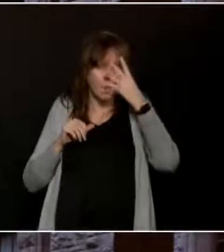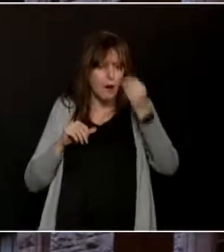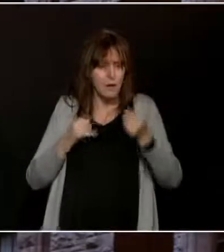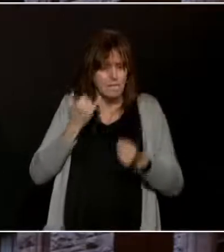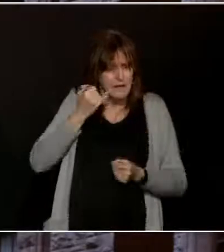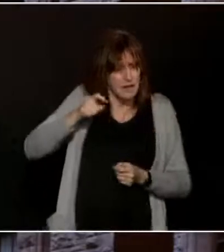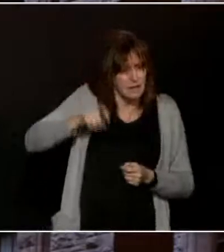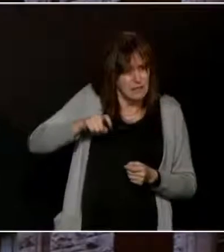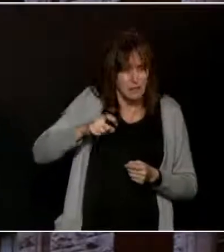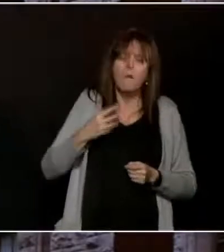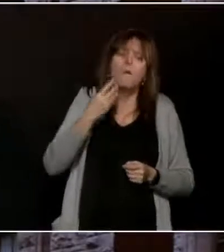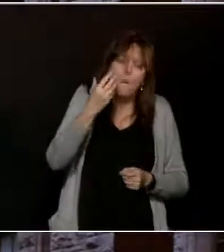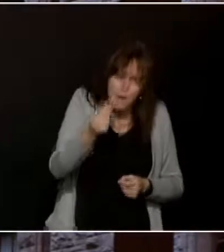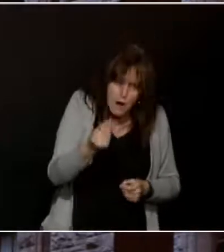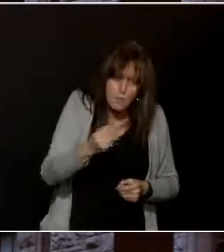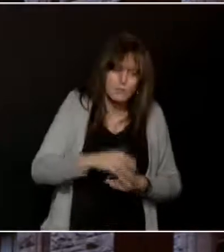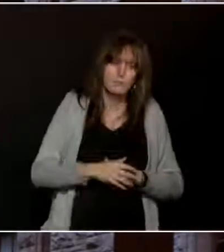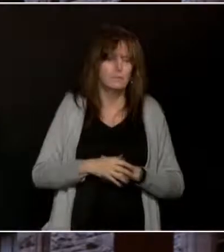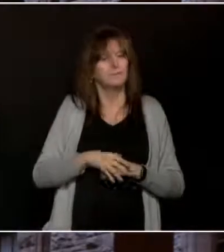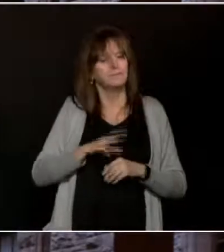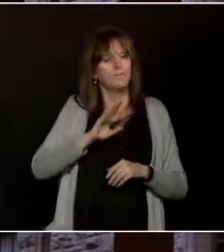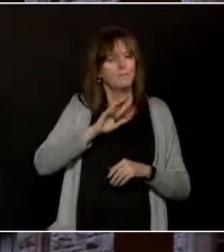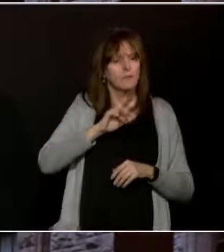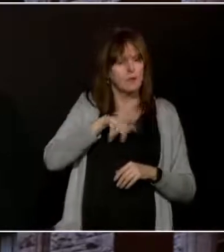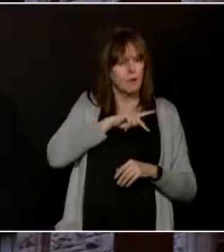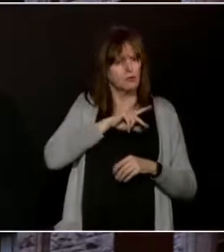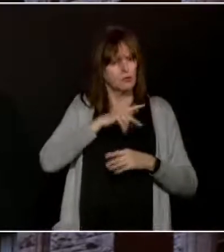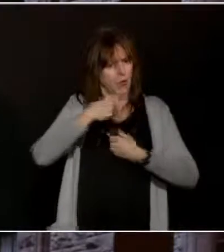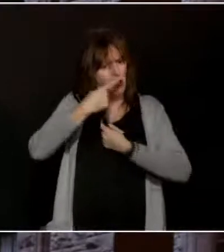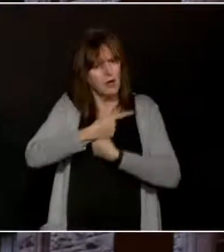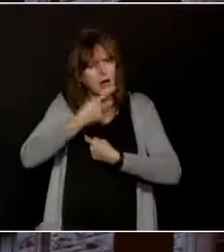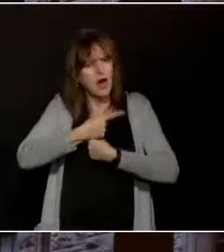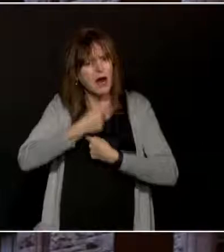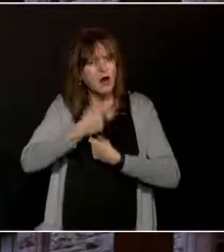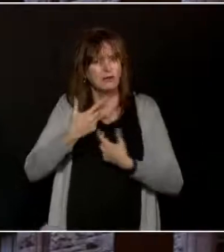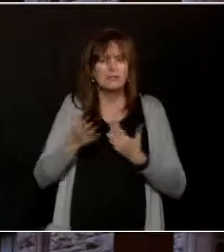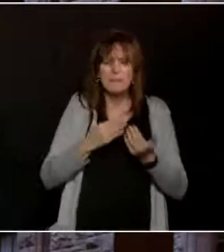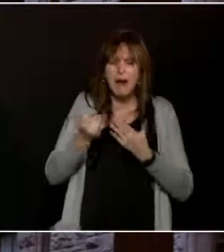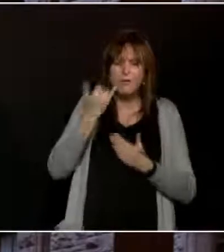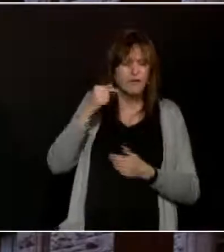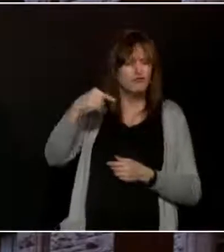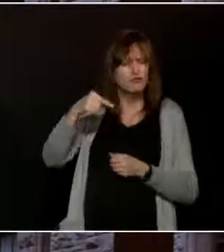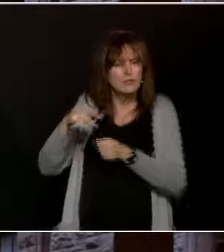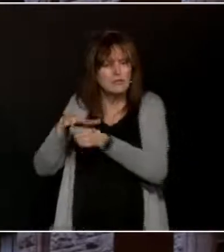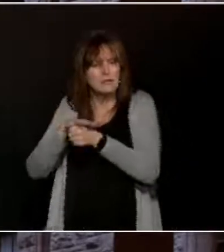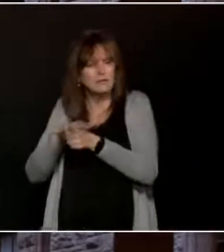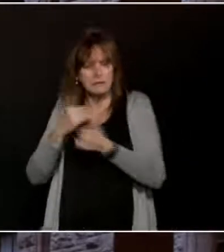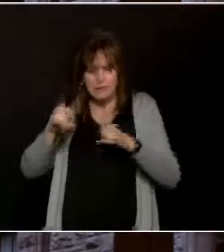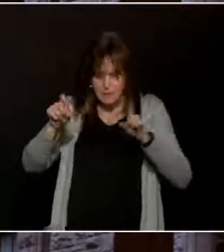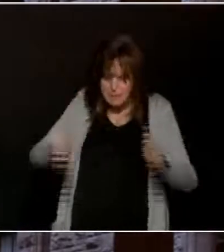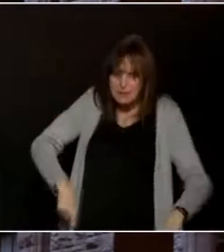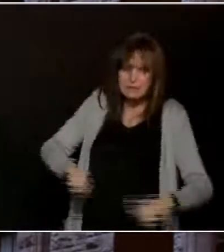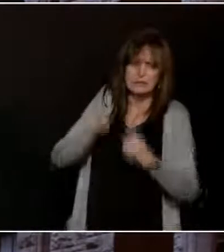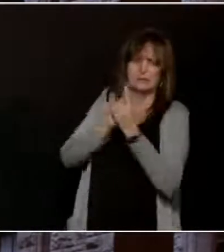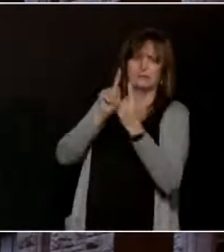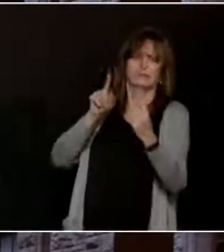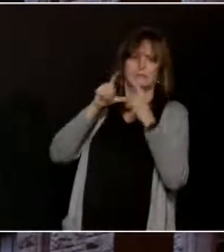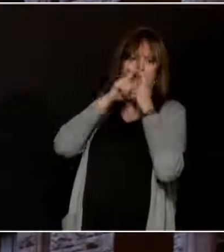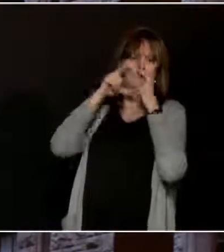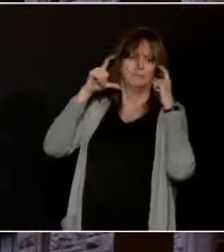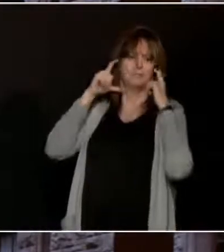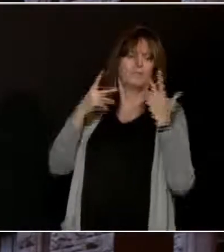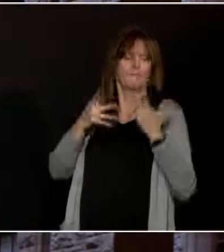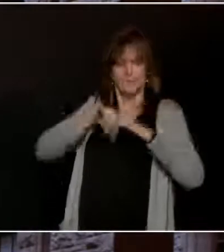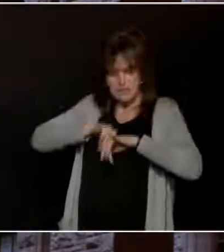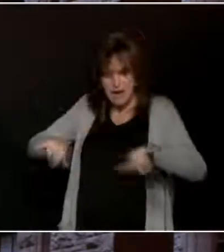all your personal precautions. Even if you're in the green zone, you still have to do the distancing. You still have to wear the mask. You still have to keep with your household. You still have